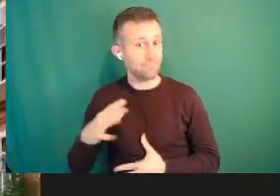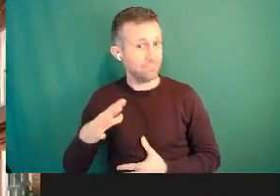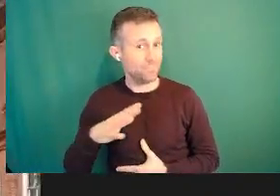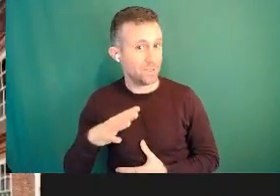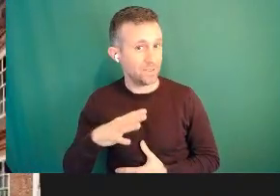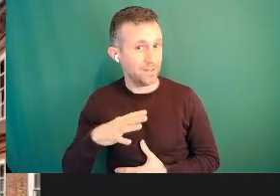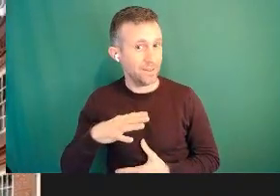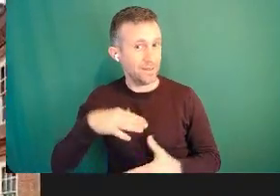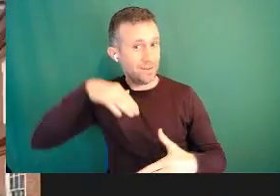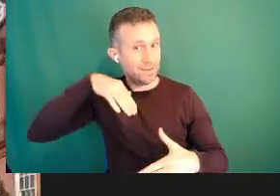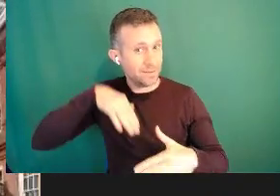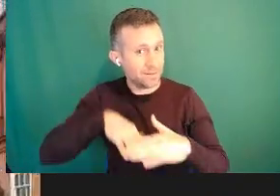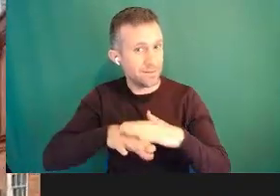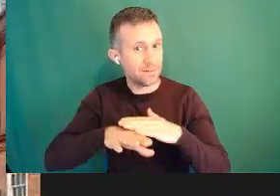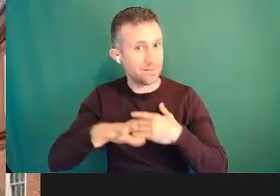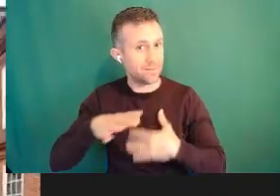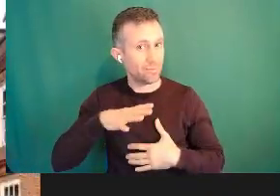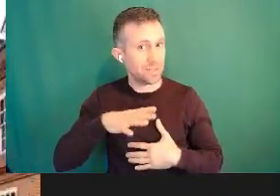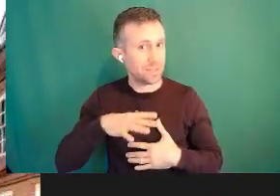building.